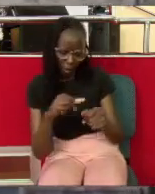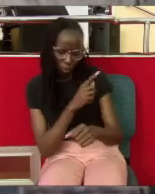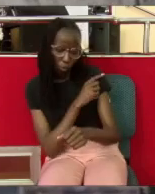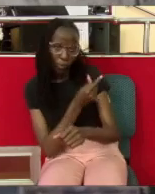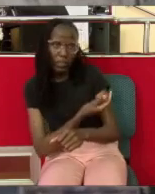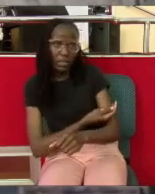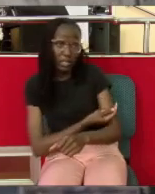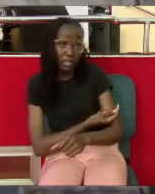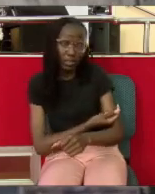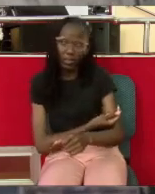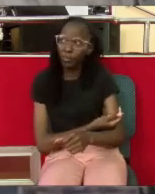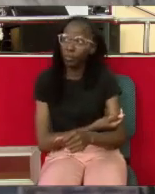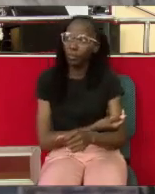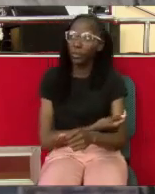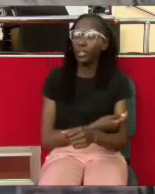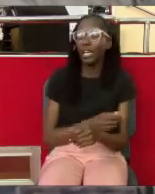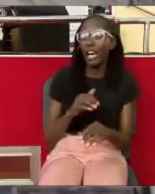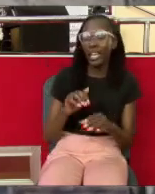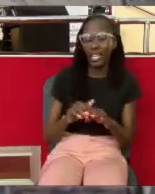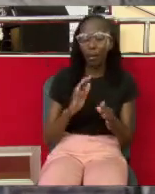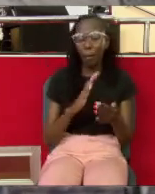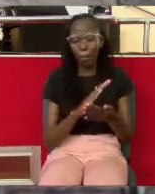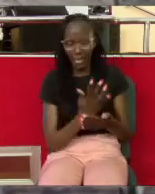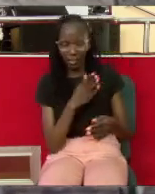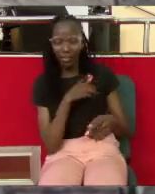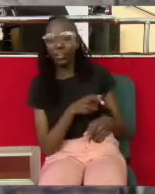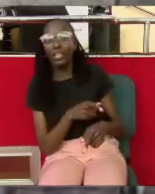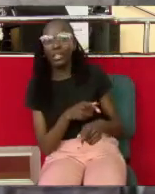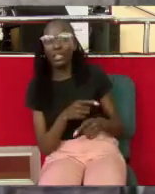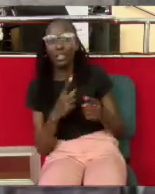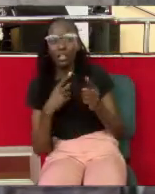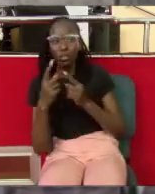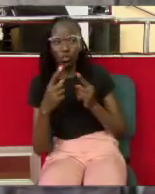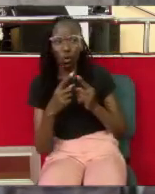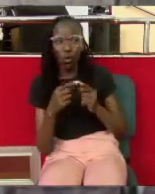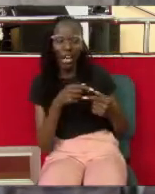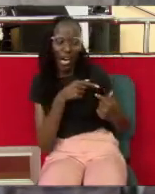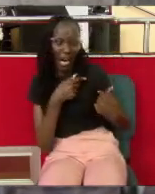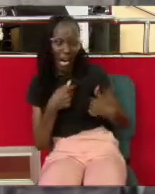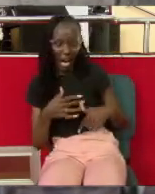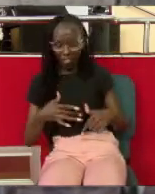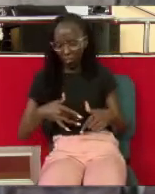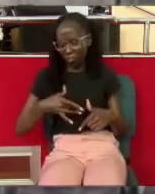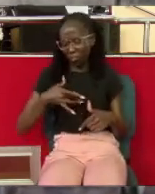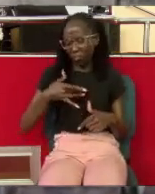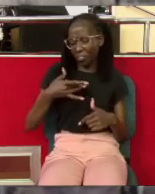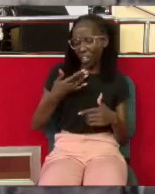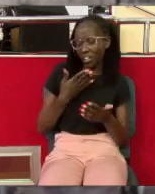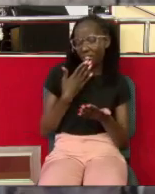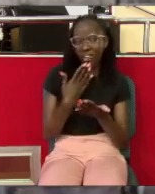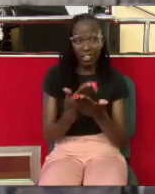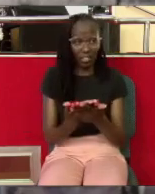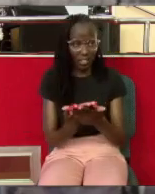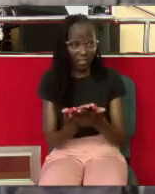Because in that portion, it speaks of heartfelt gratitude.